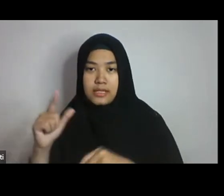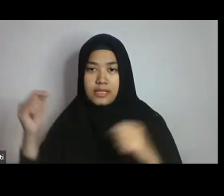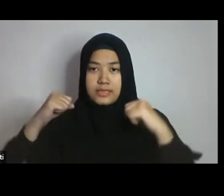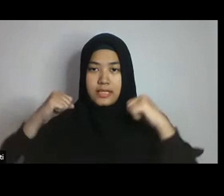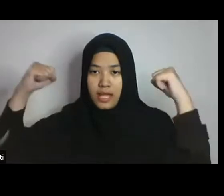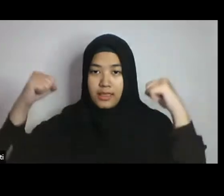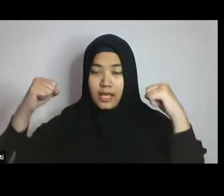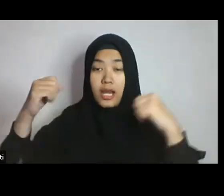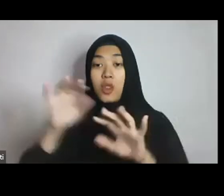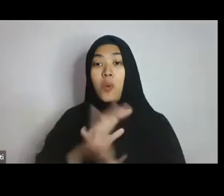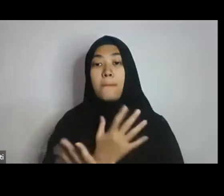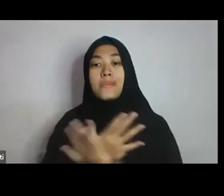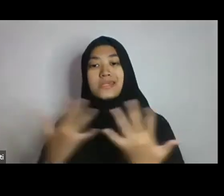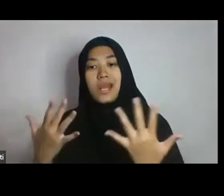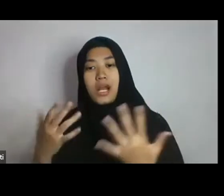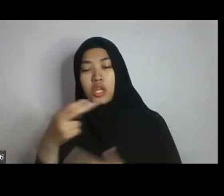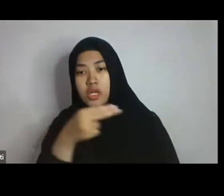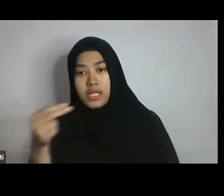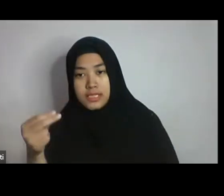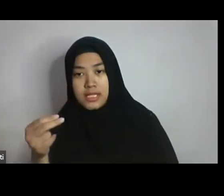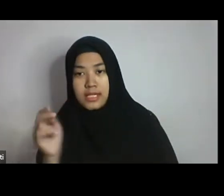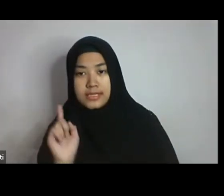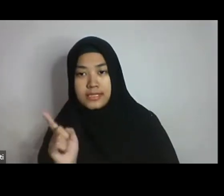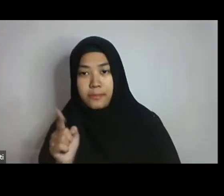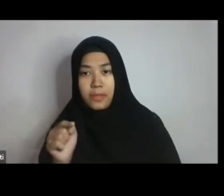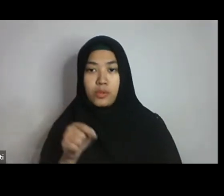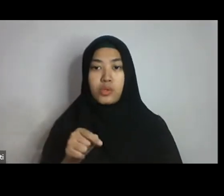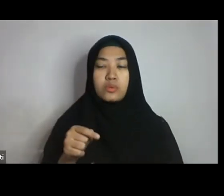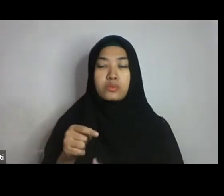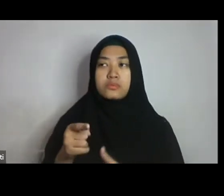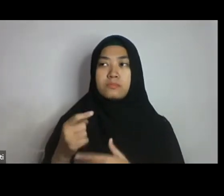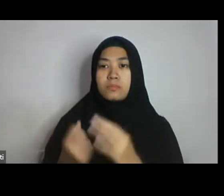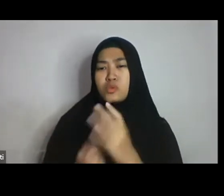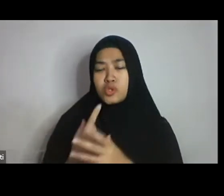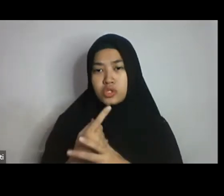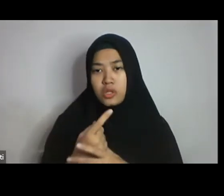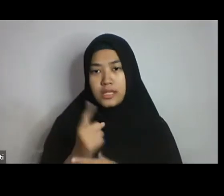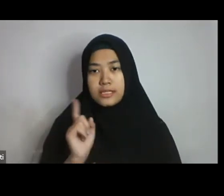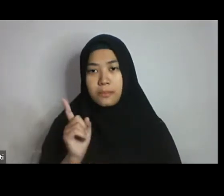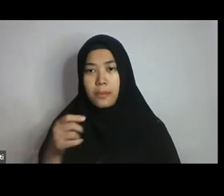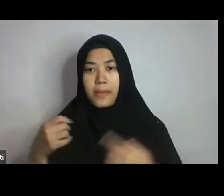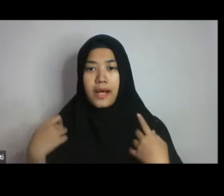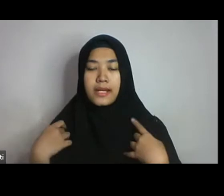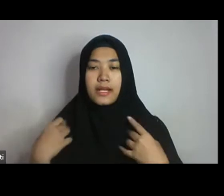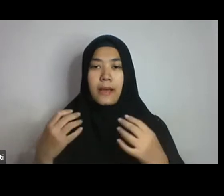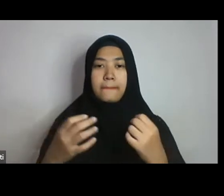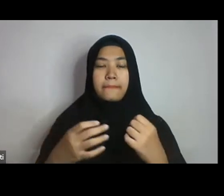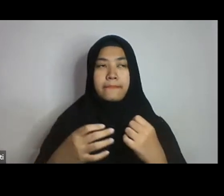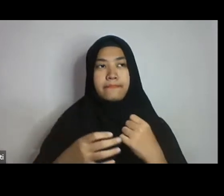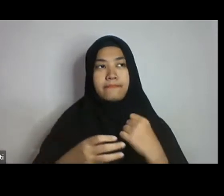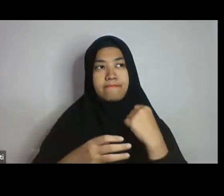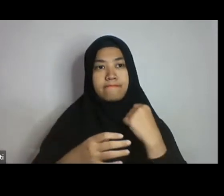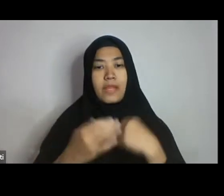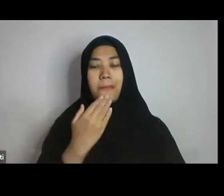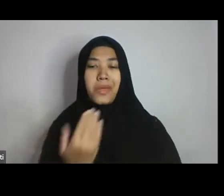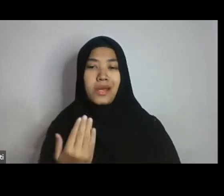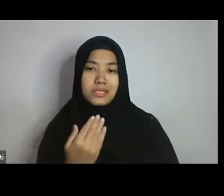practices in locking up people with mental health is to some extent believed to be part of the